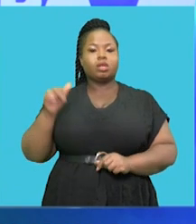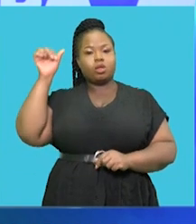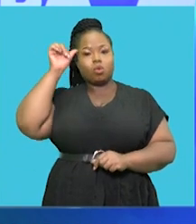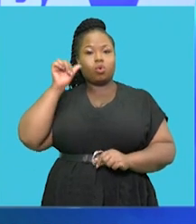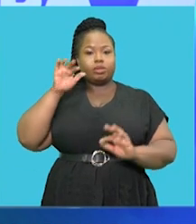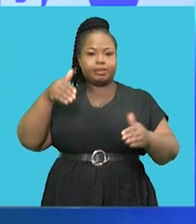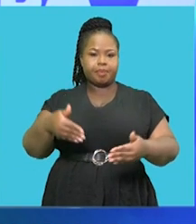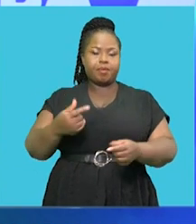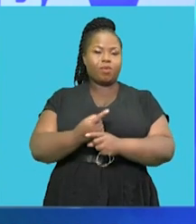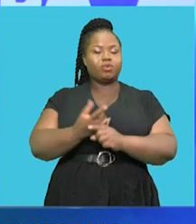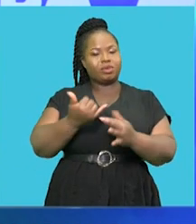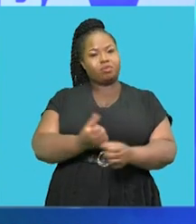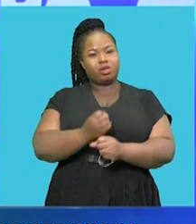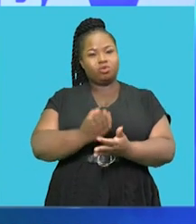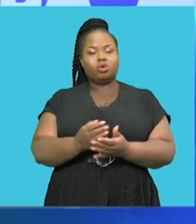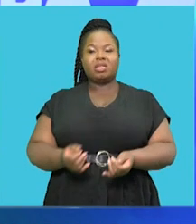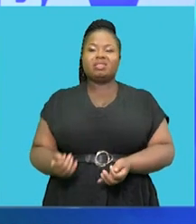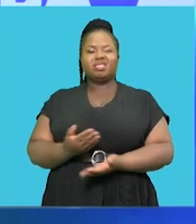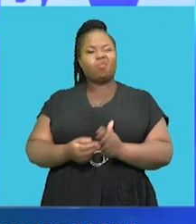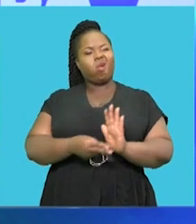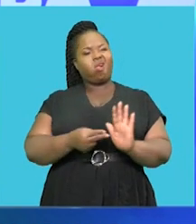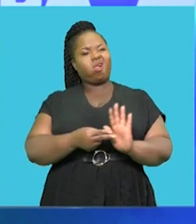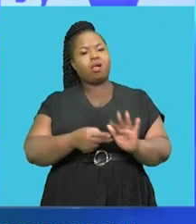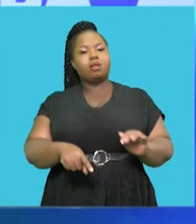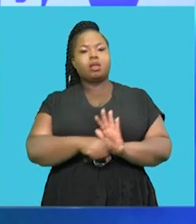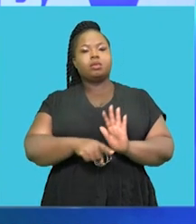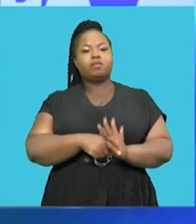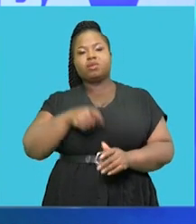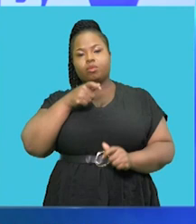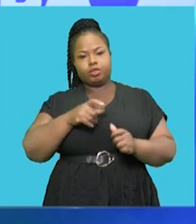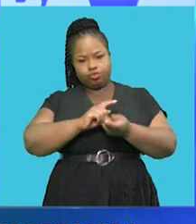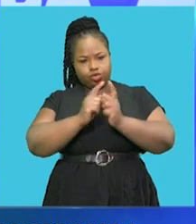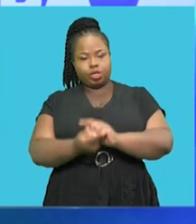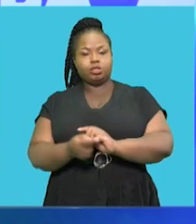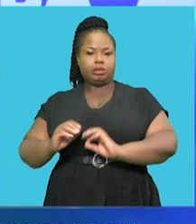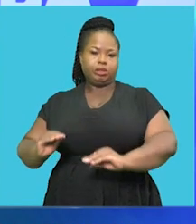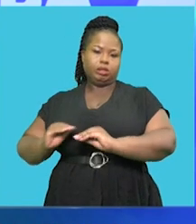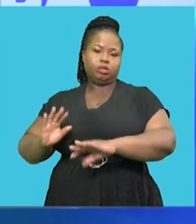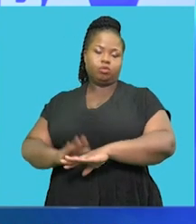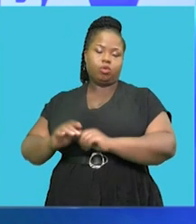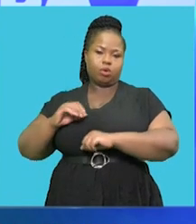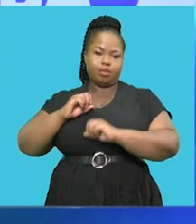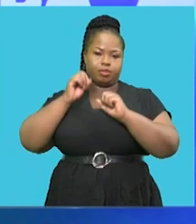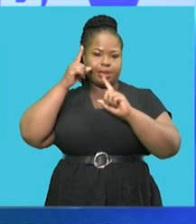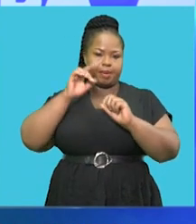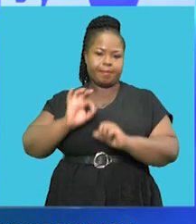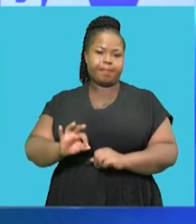uketage mbono e ipu tangale simo kanyenu kukuzela ukonda okchulile nga lesi simo